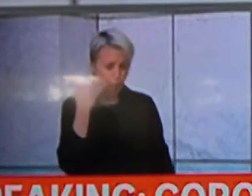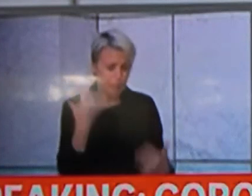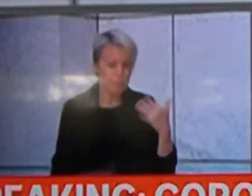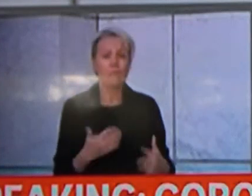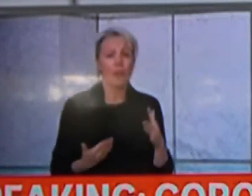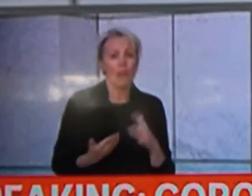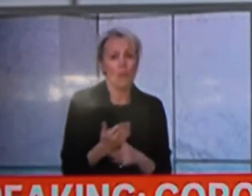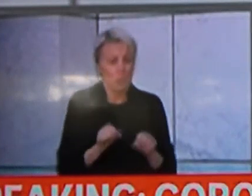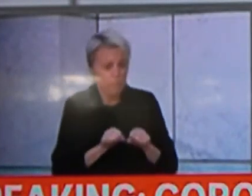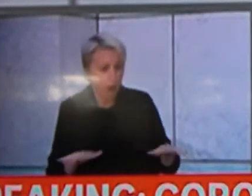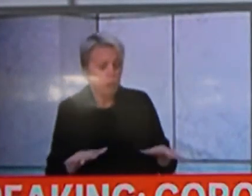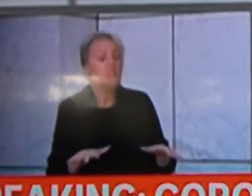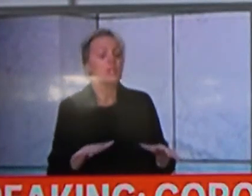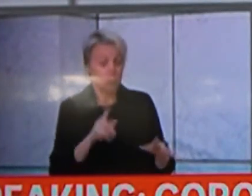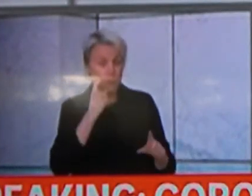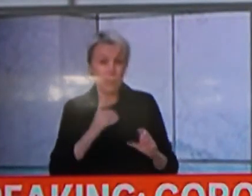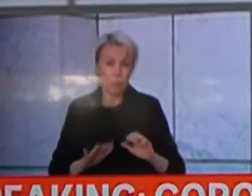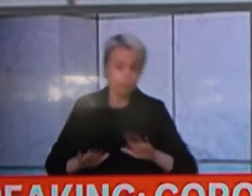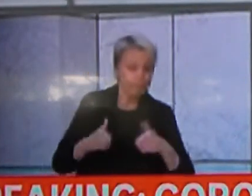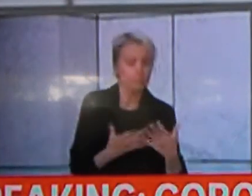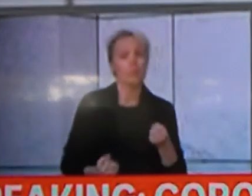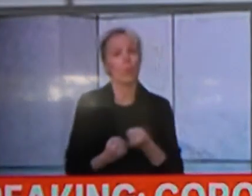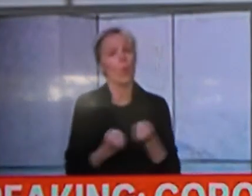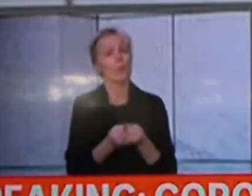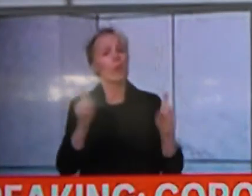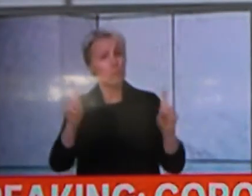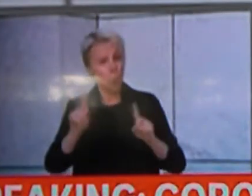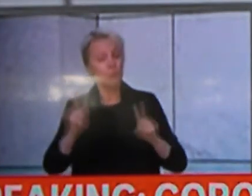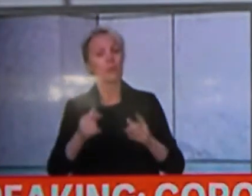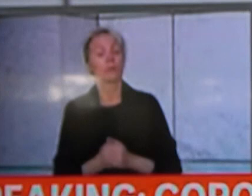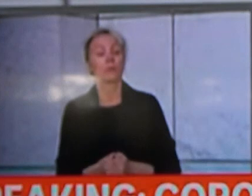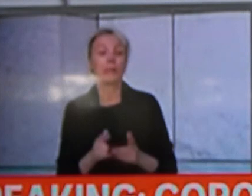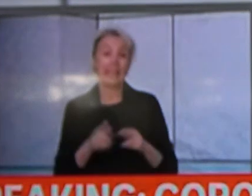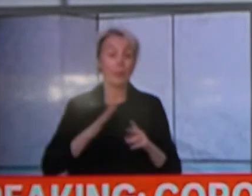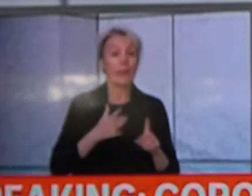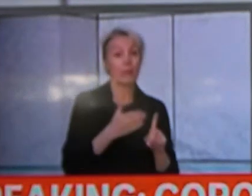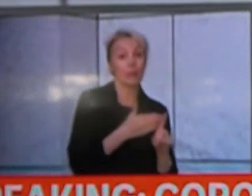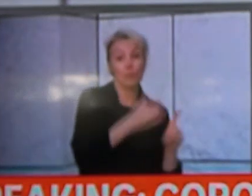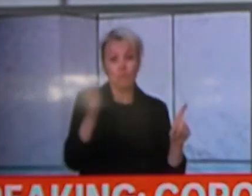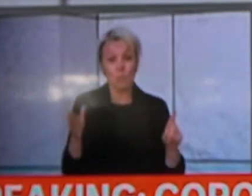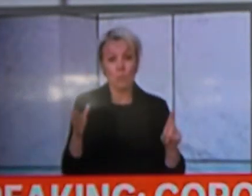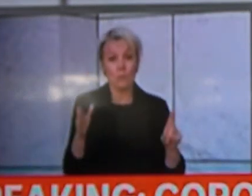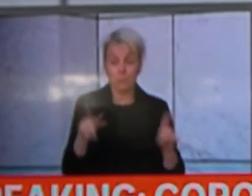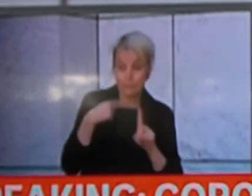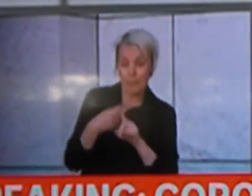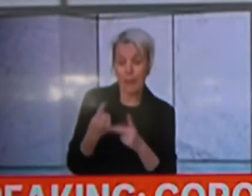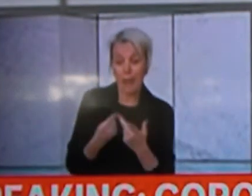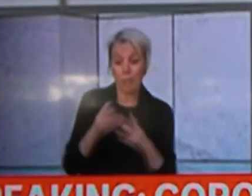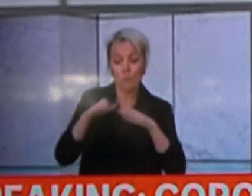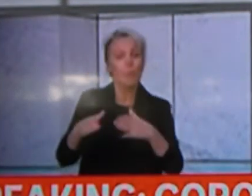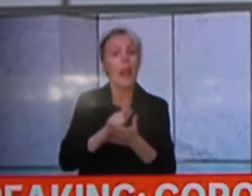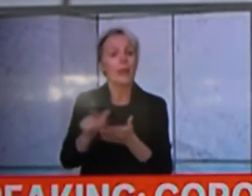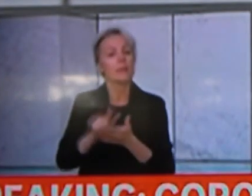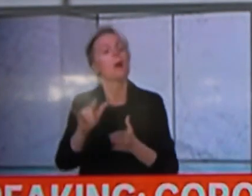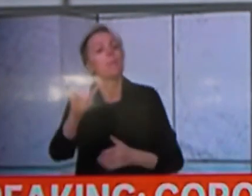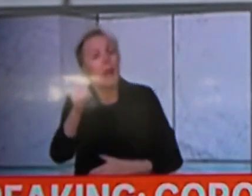getting as much income support to them. Whether further income support is required to broader groups, well, that's something we can always look at. But now